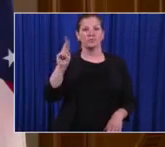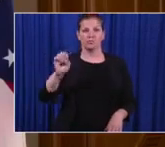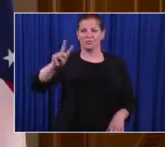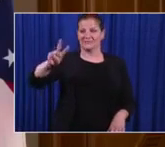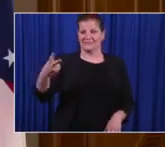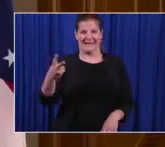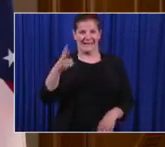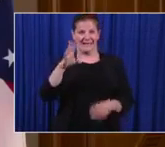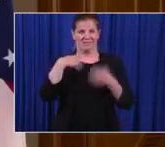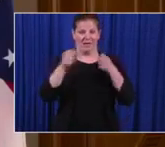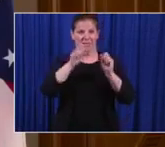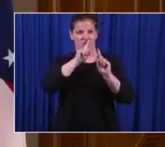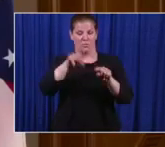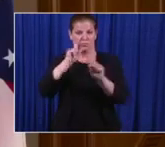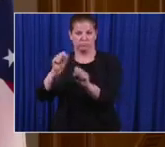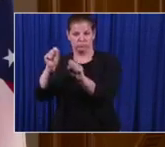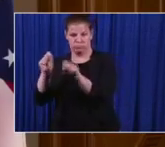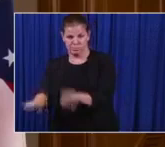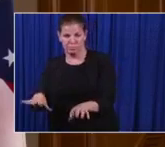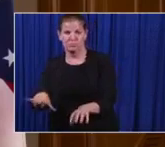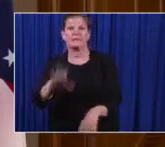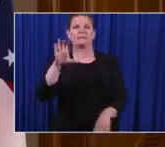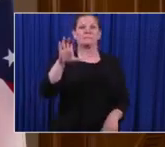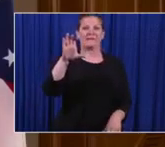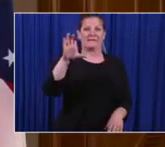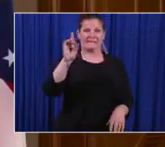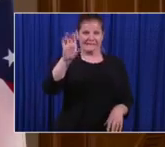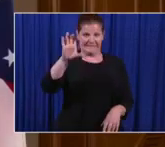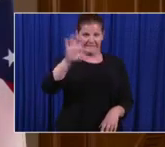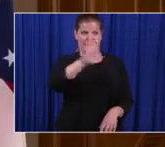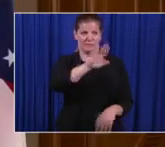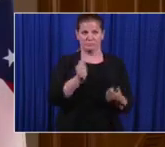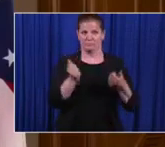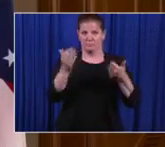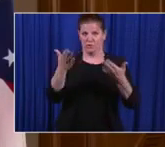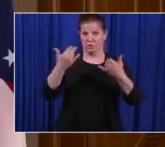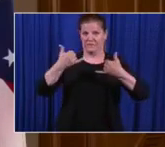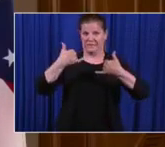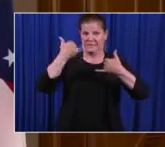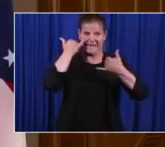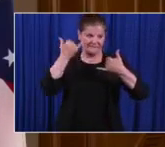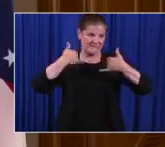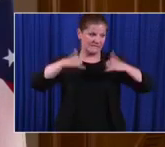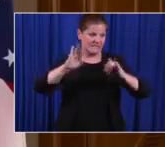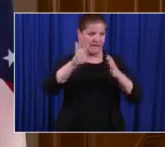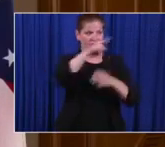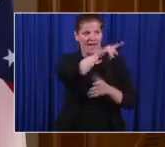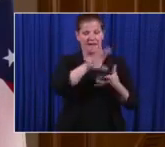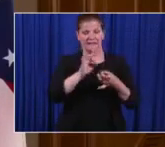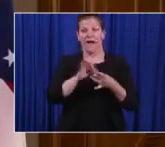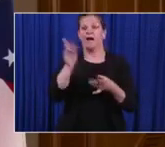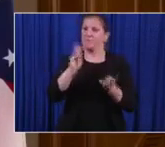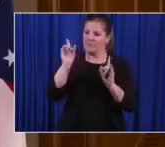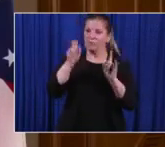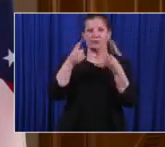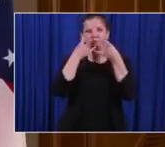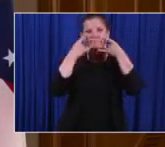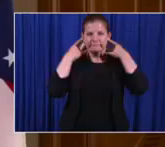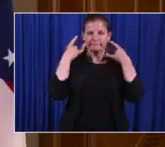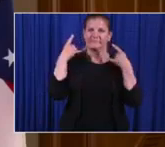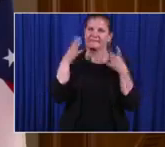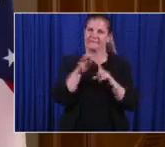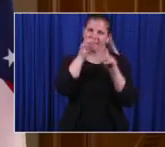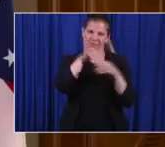are unvaccinated wear a mask, especially indoors. What is the level of mask wearing that